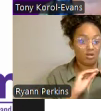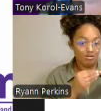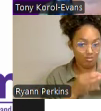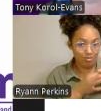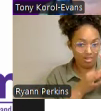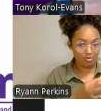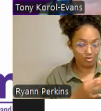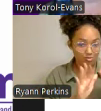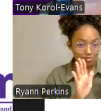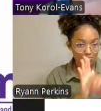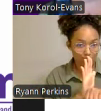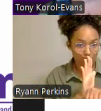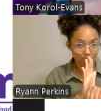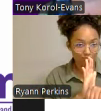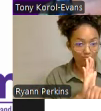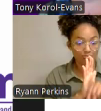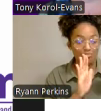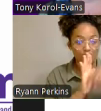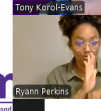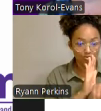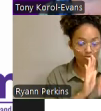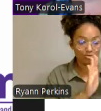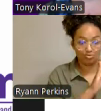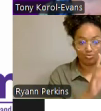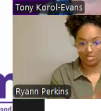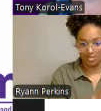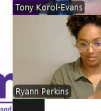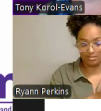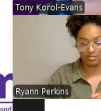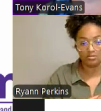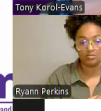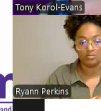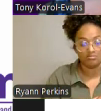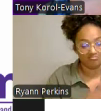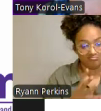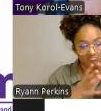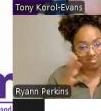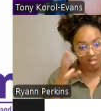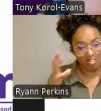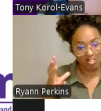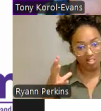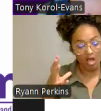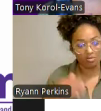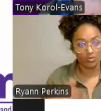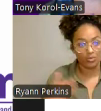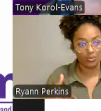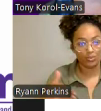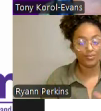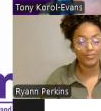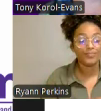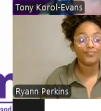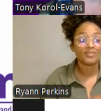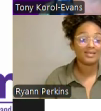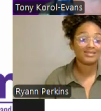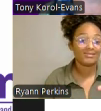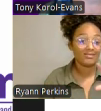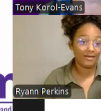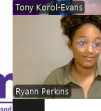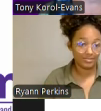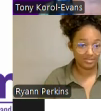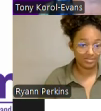It's a lot. It's a lot. And over the course of 5 years, 75% of IPV related deaths were due